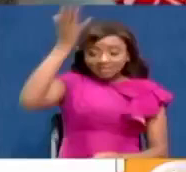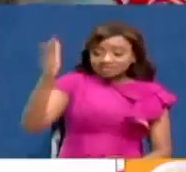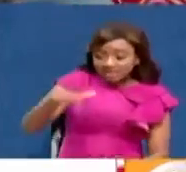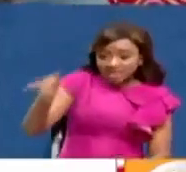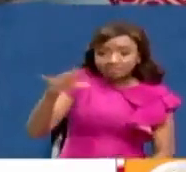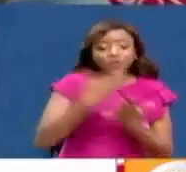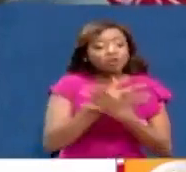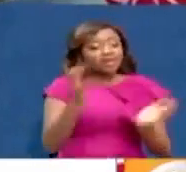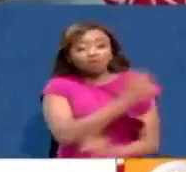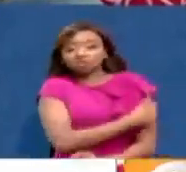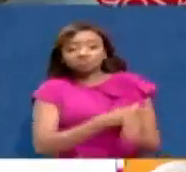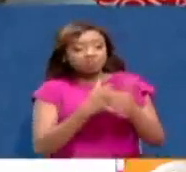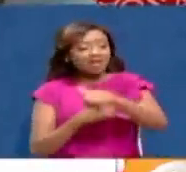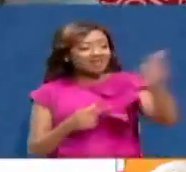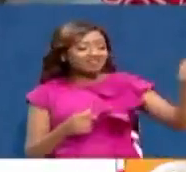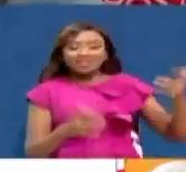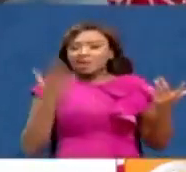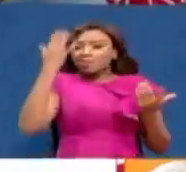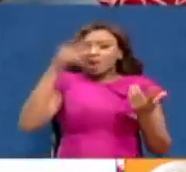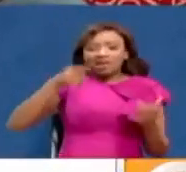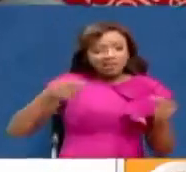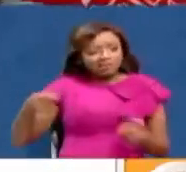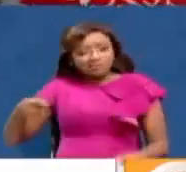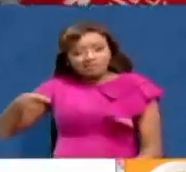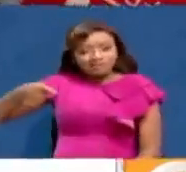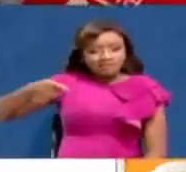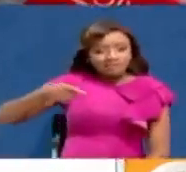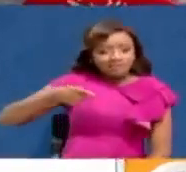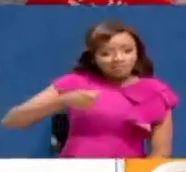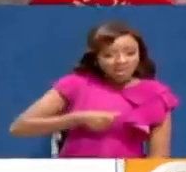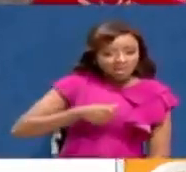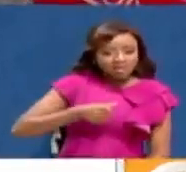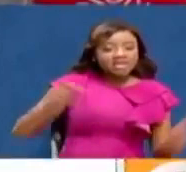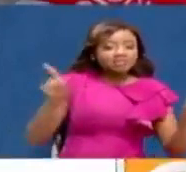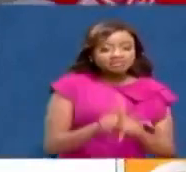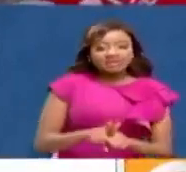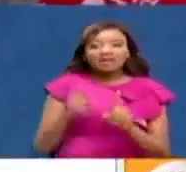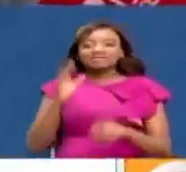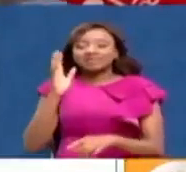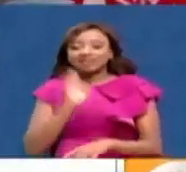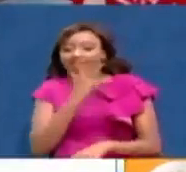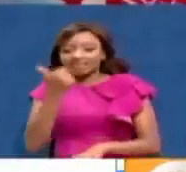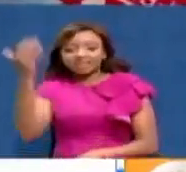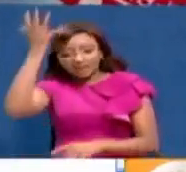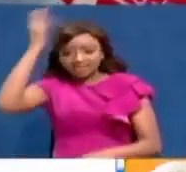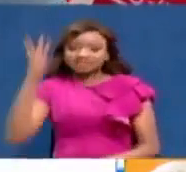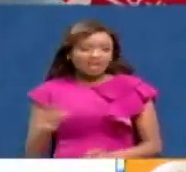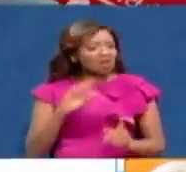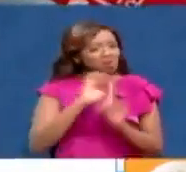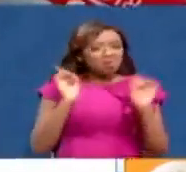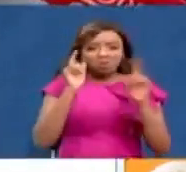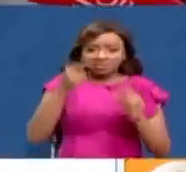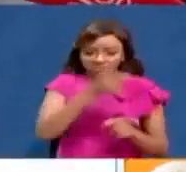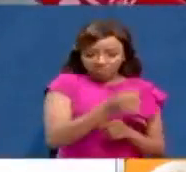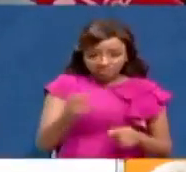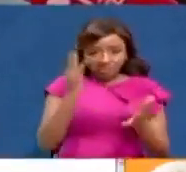any other hospital in Nairobi should not be paid the same as a nurse in Kenyatta or MTRH. So at